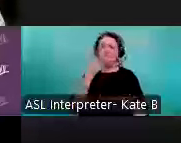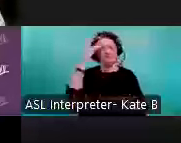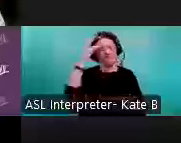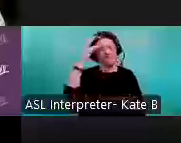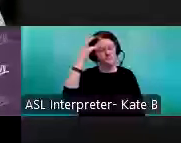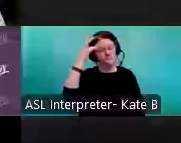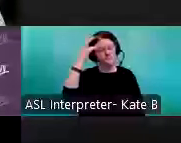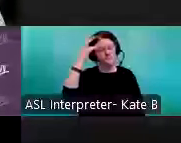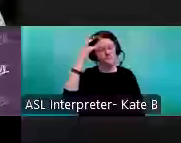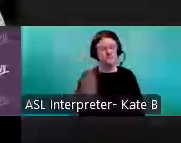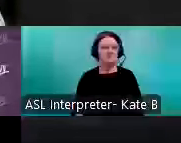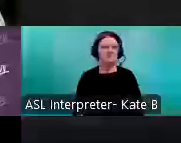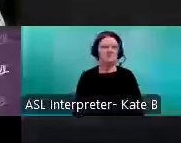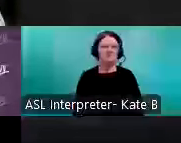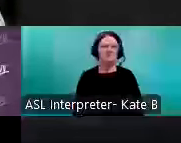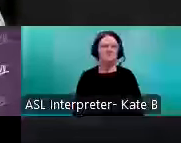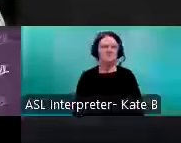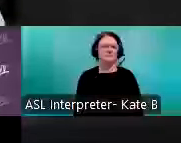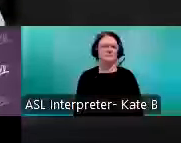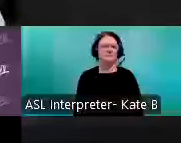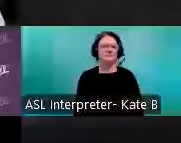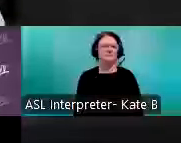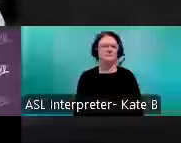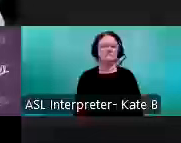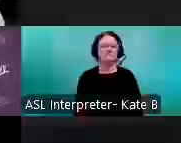of. Next slide, please.